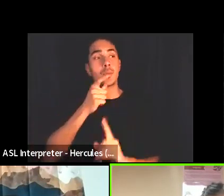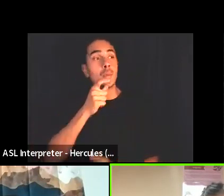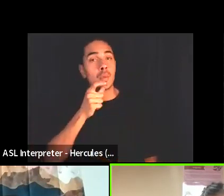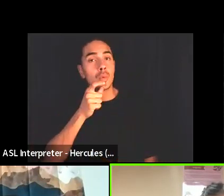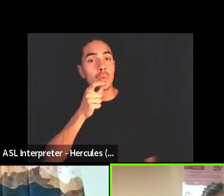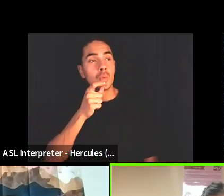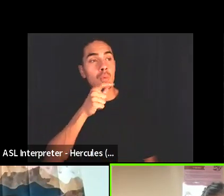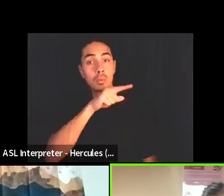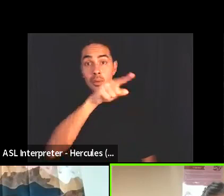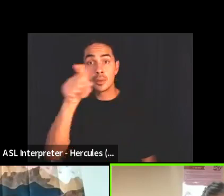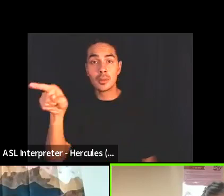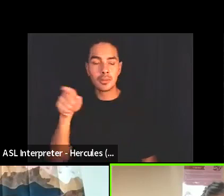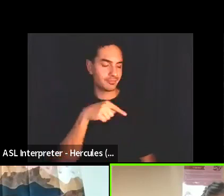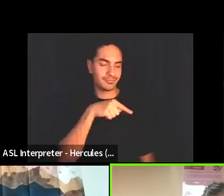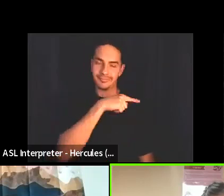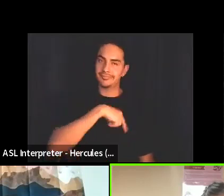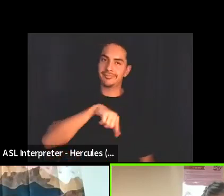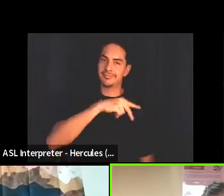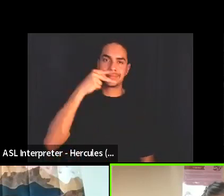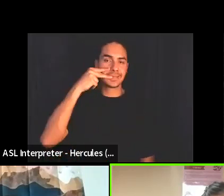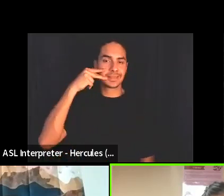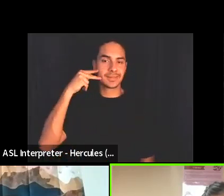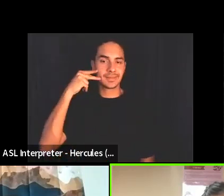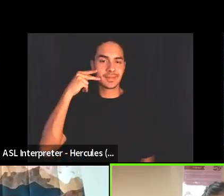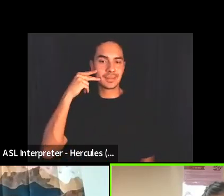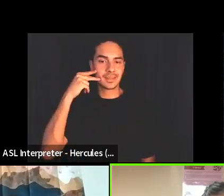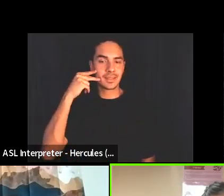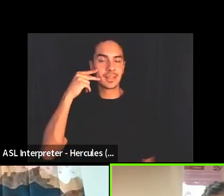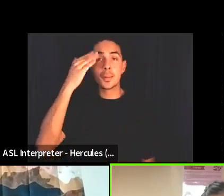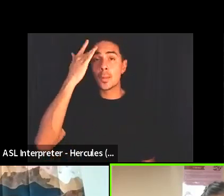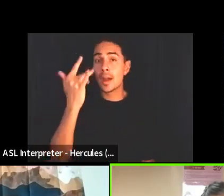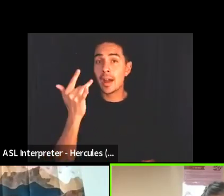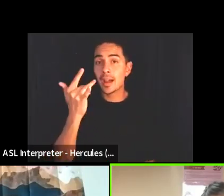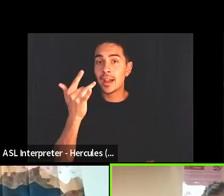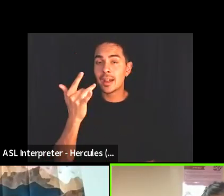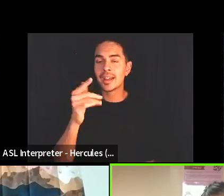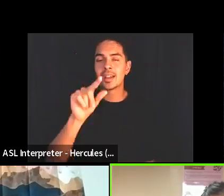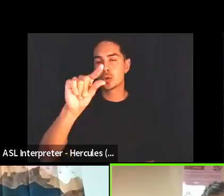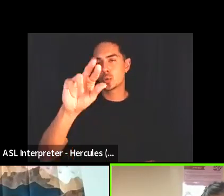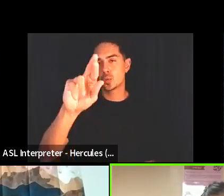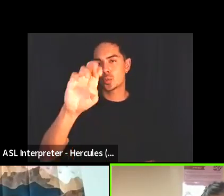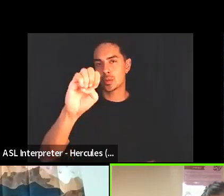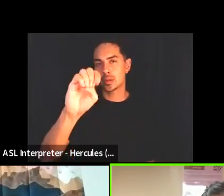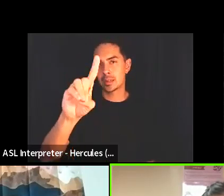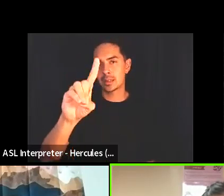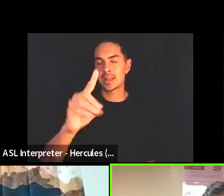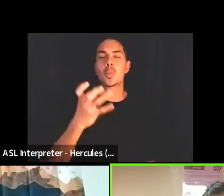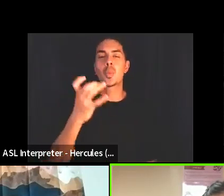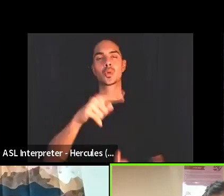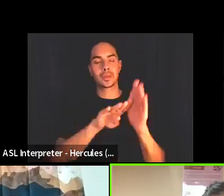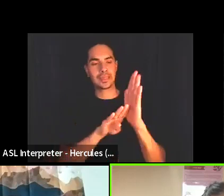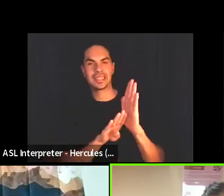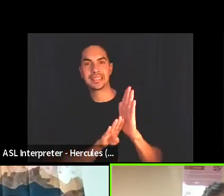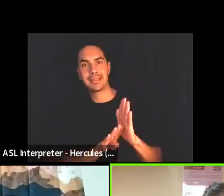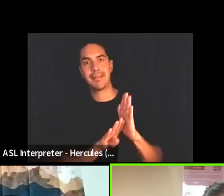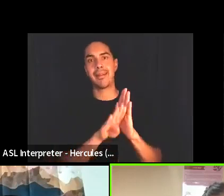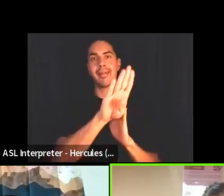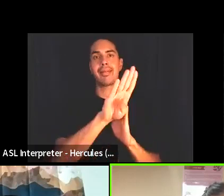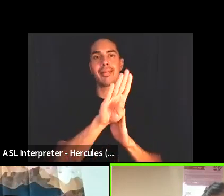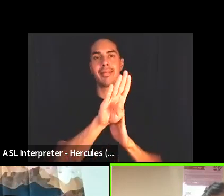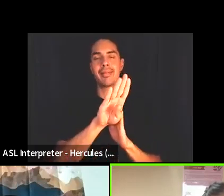aren't our values, a lot of it comes from greed for wanting to excel over your own brother, sister, or